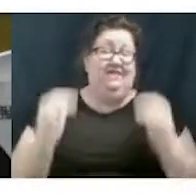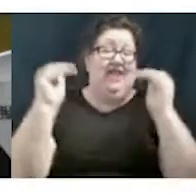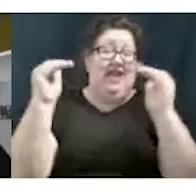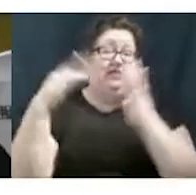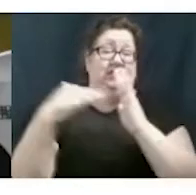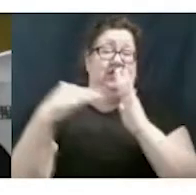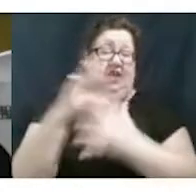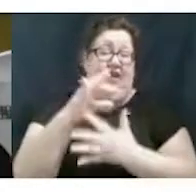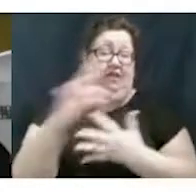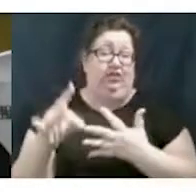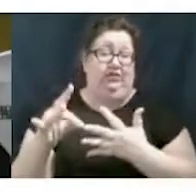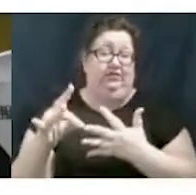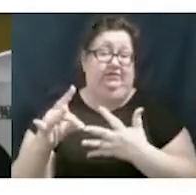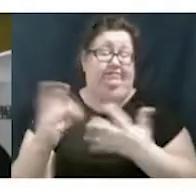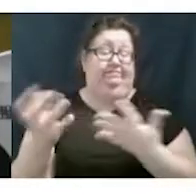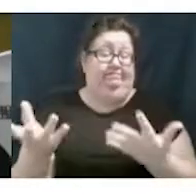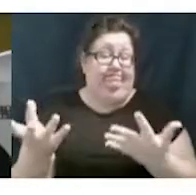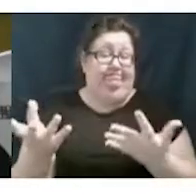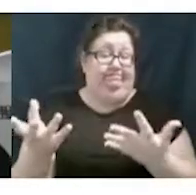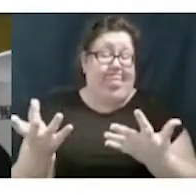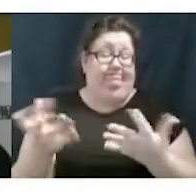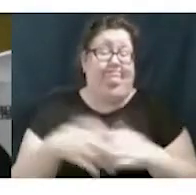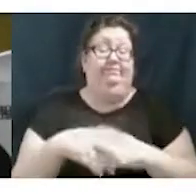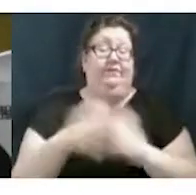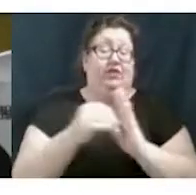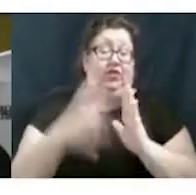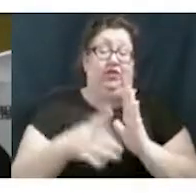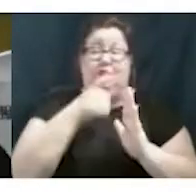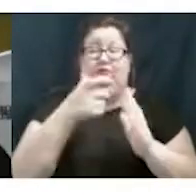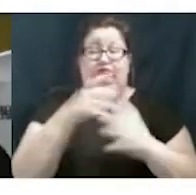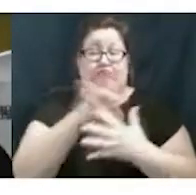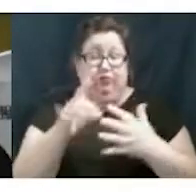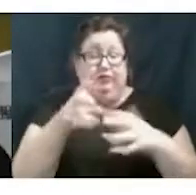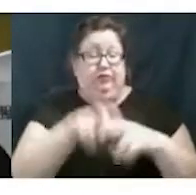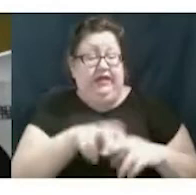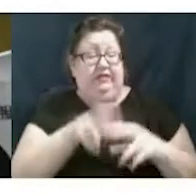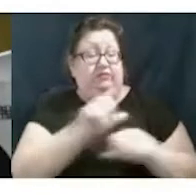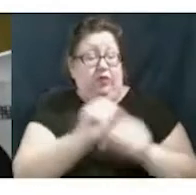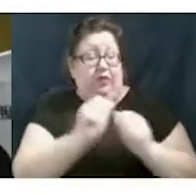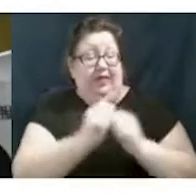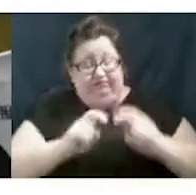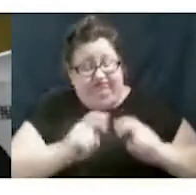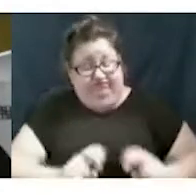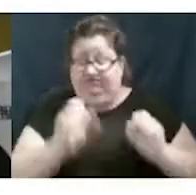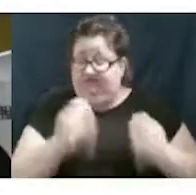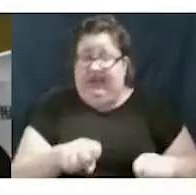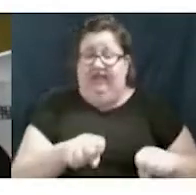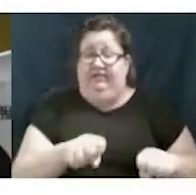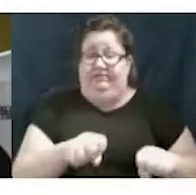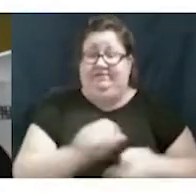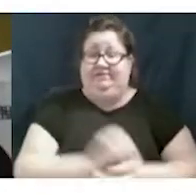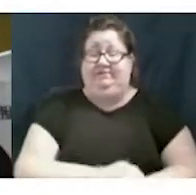though. So students who choose to sit and work with it would be able to explore it all they wanted to.